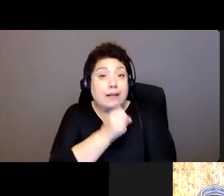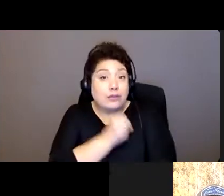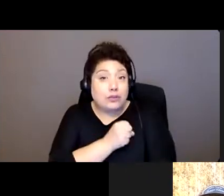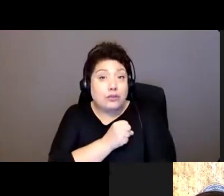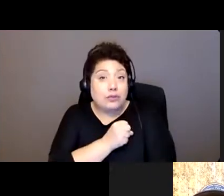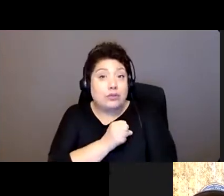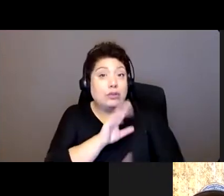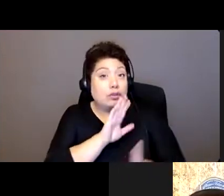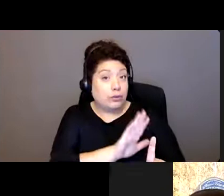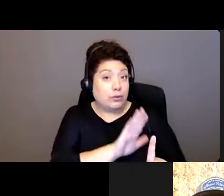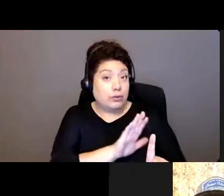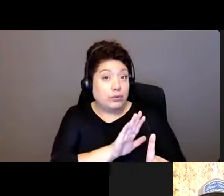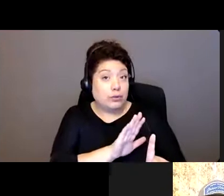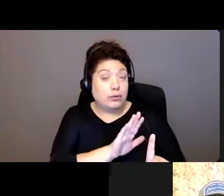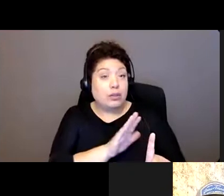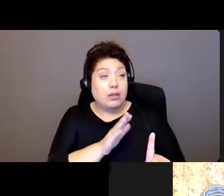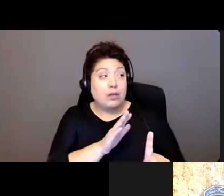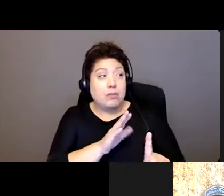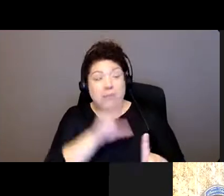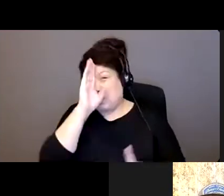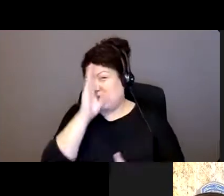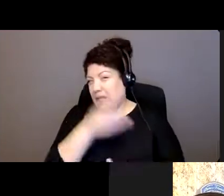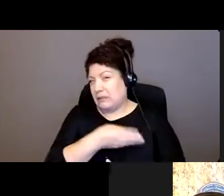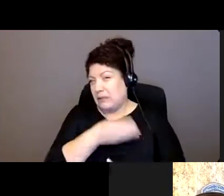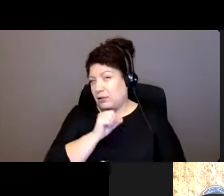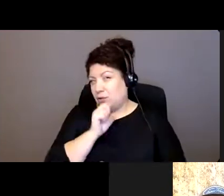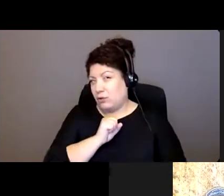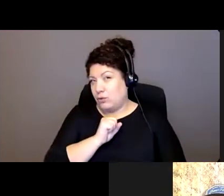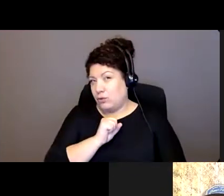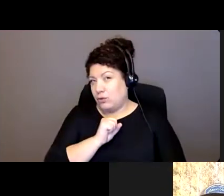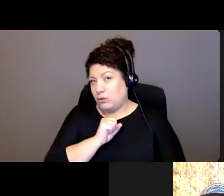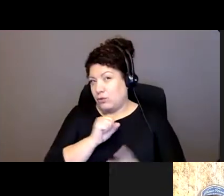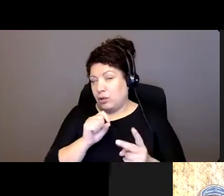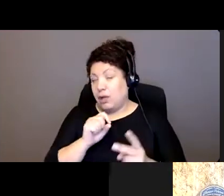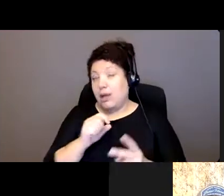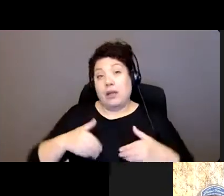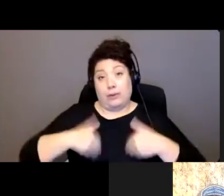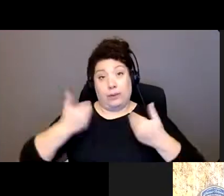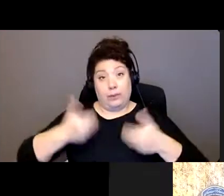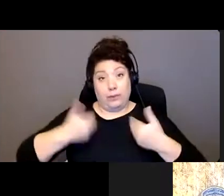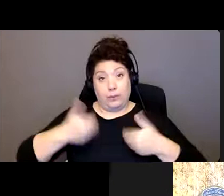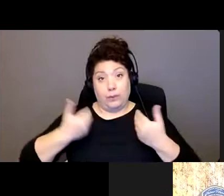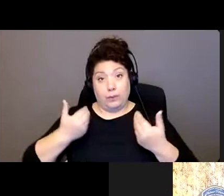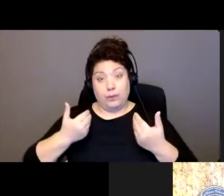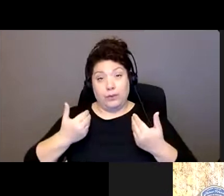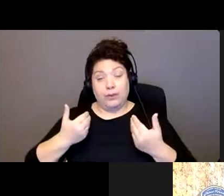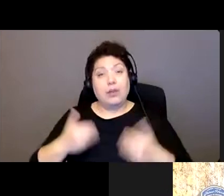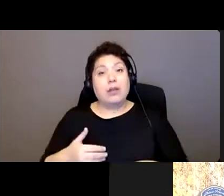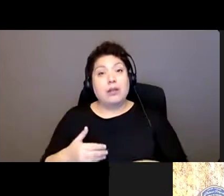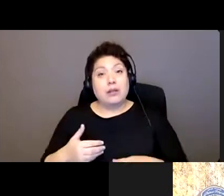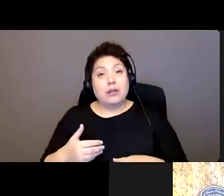or maybe my son's age, the younger ones. I feel the younger ones,